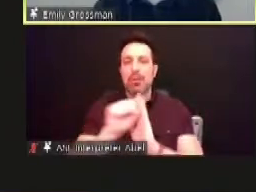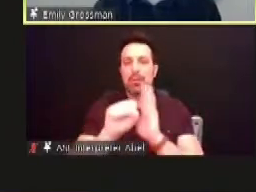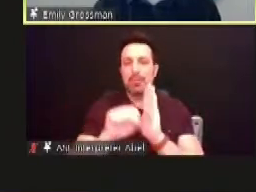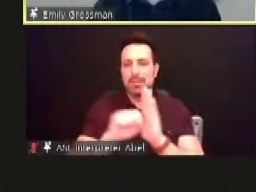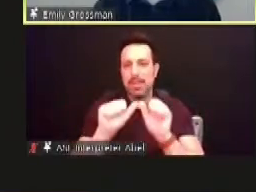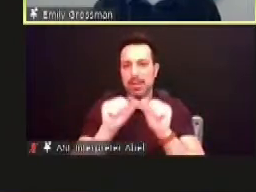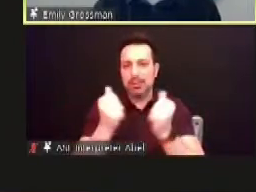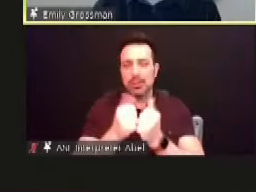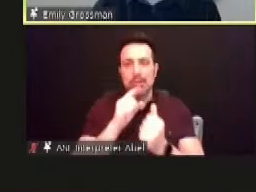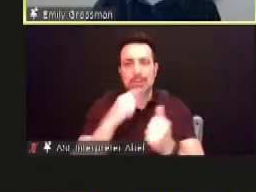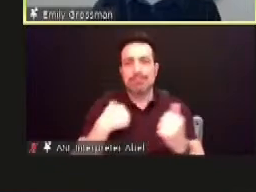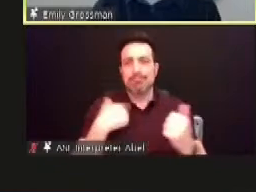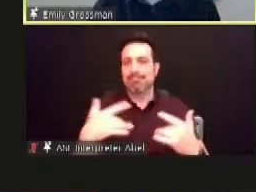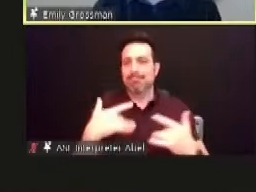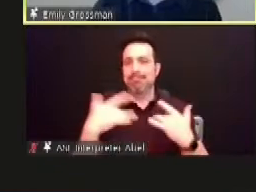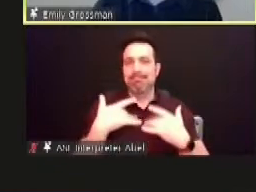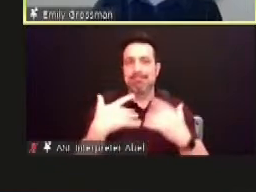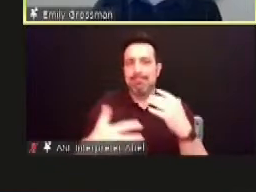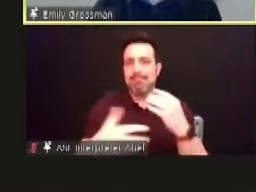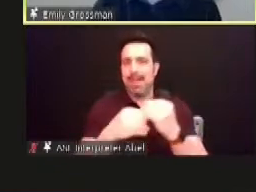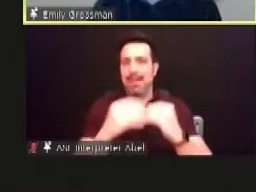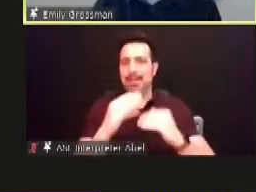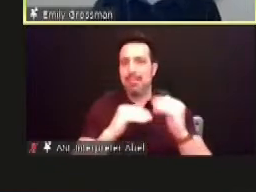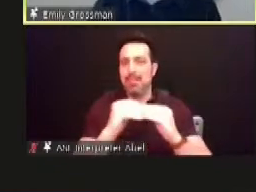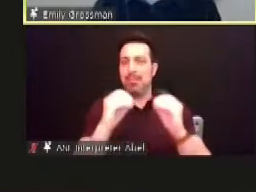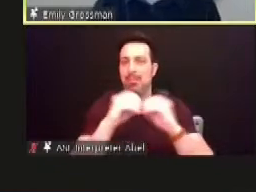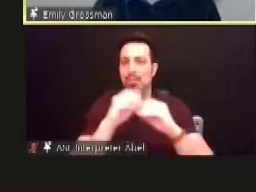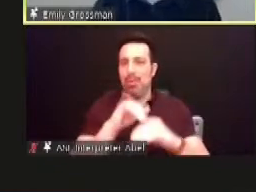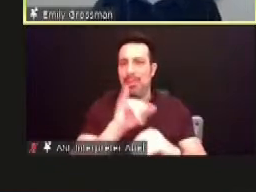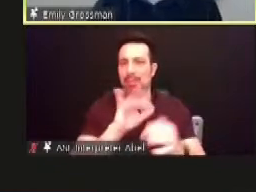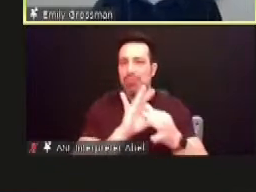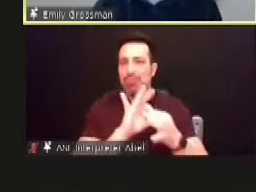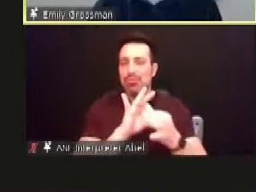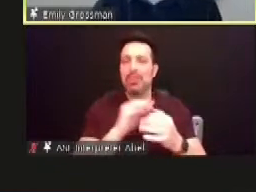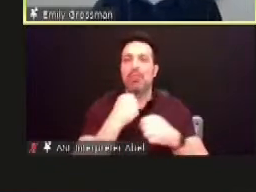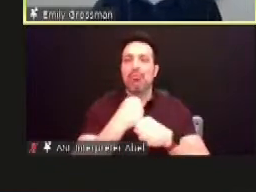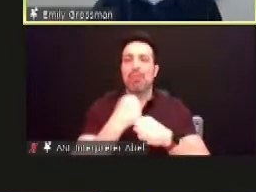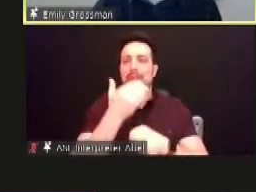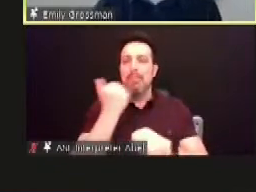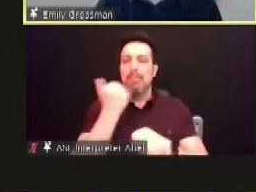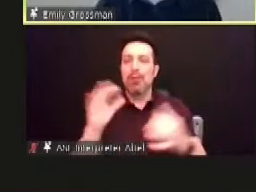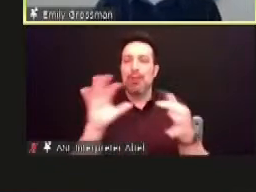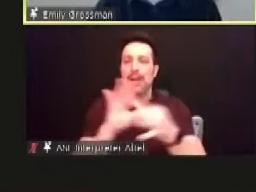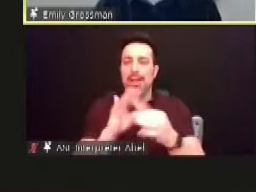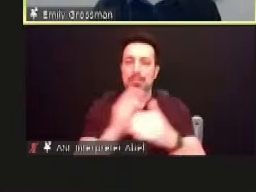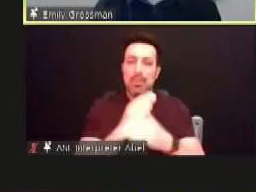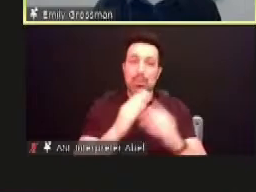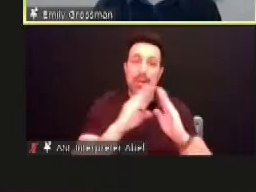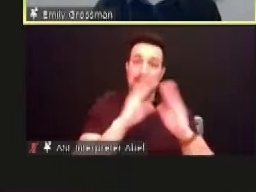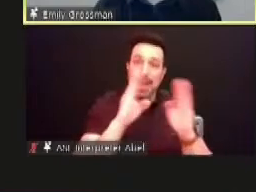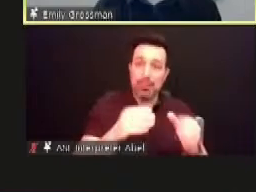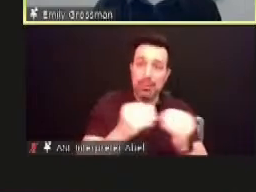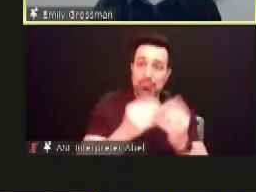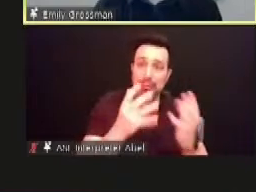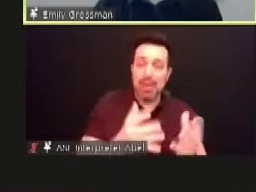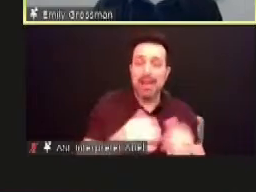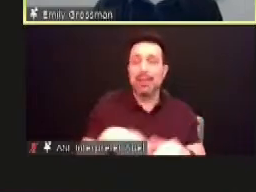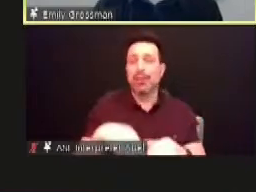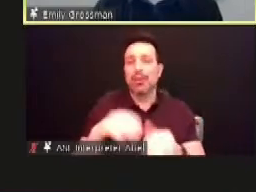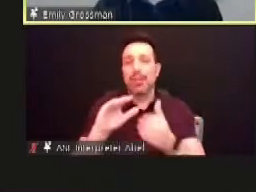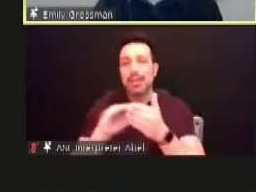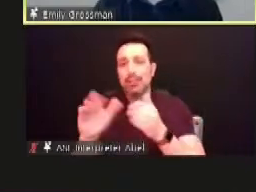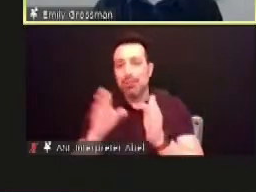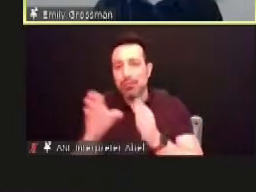So we're excited to build on those relationships and help create better linkages between housing providers, discharge planners,